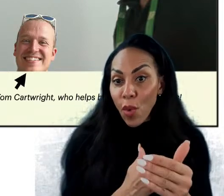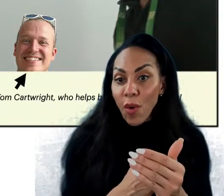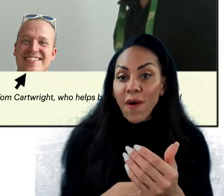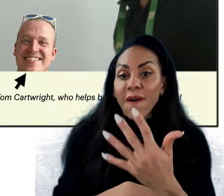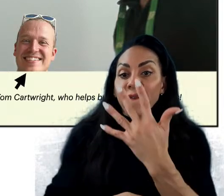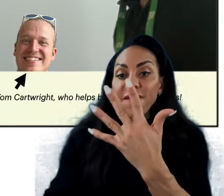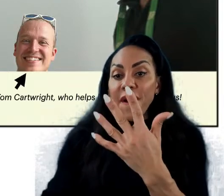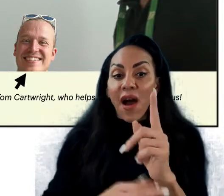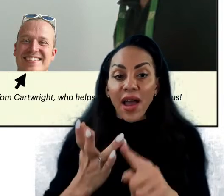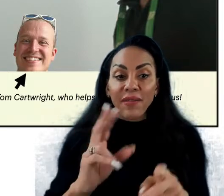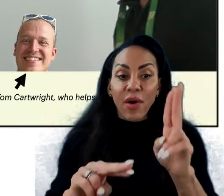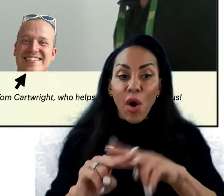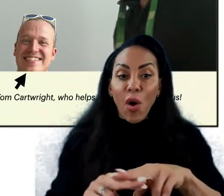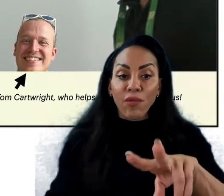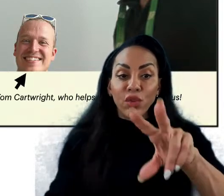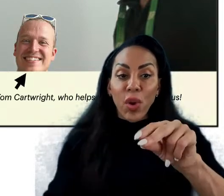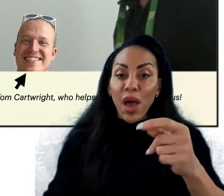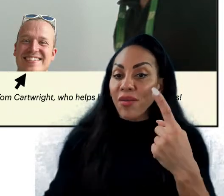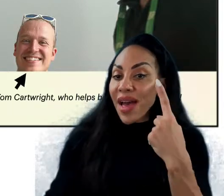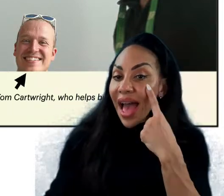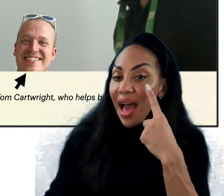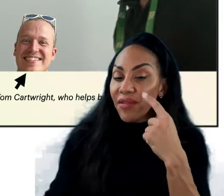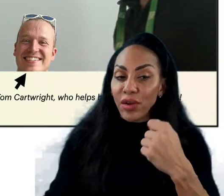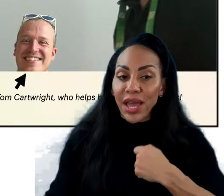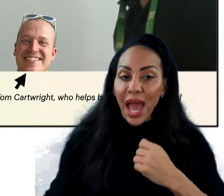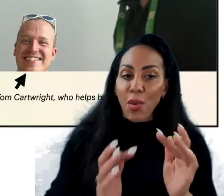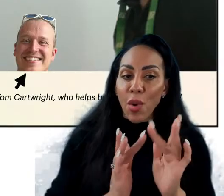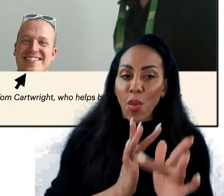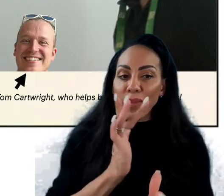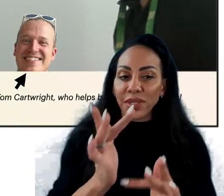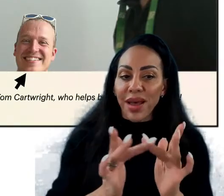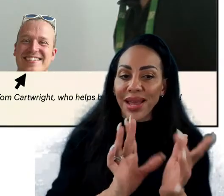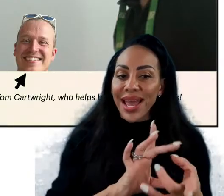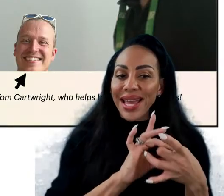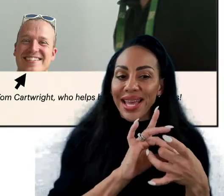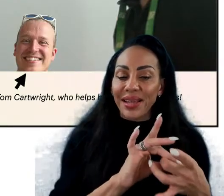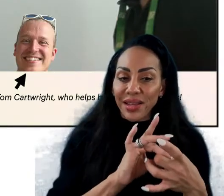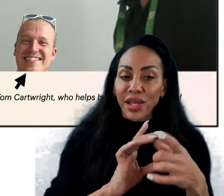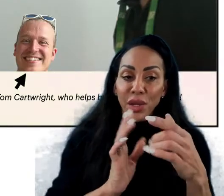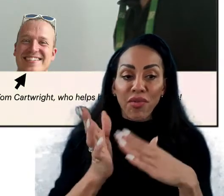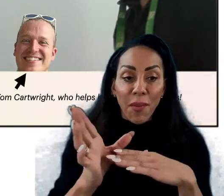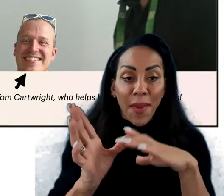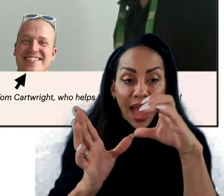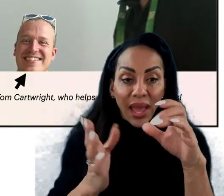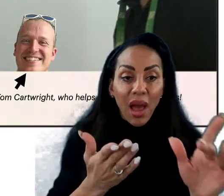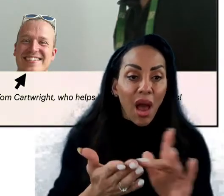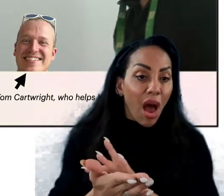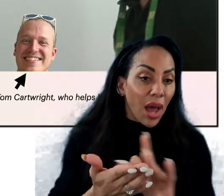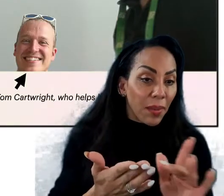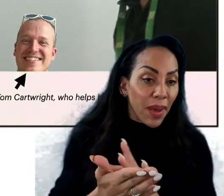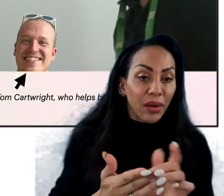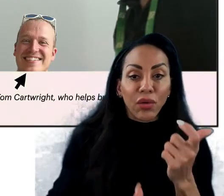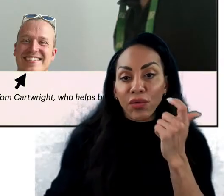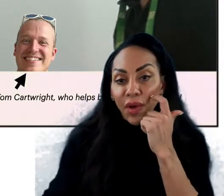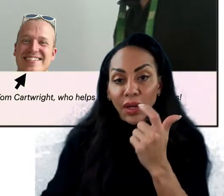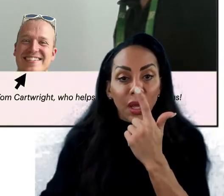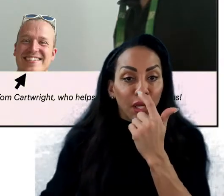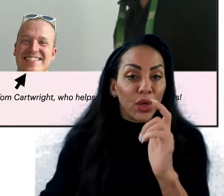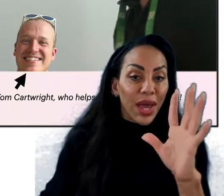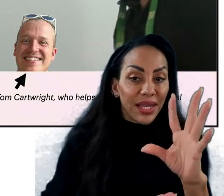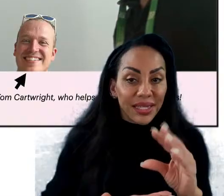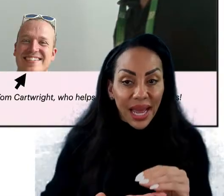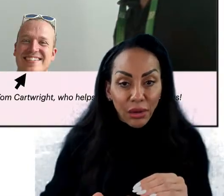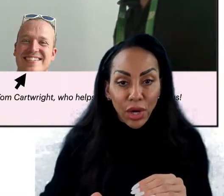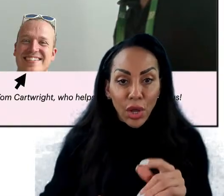website and get in touch. If you have an iPhone or a Mac or an iPad, you can download the Playtonik app for free from the QR code